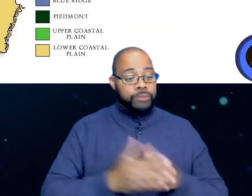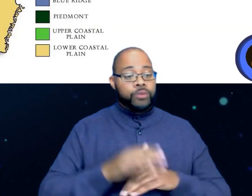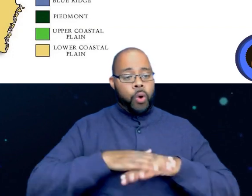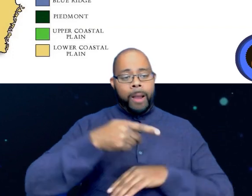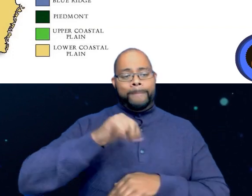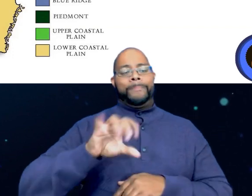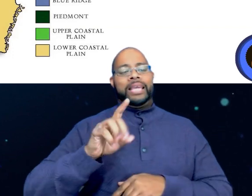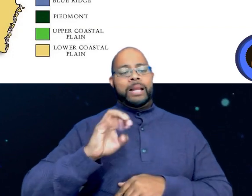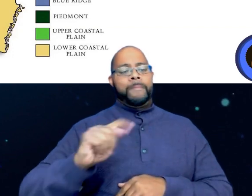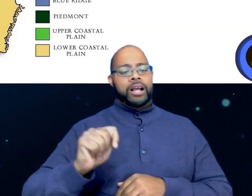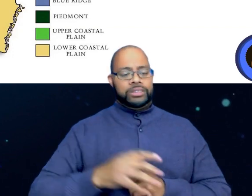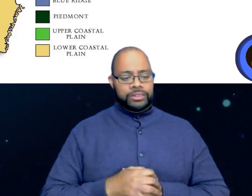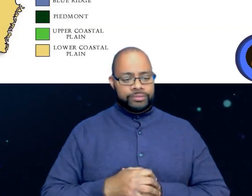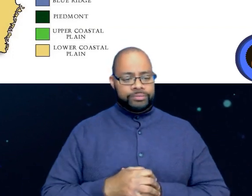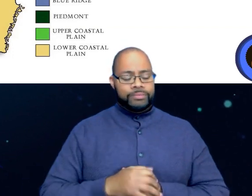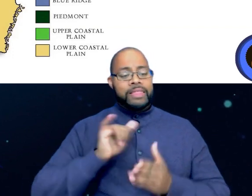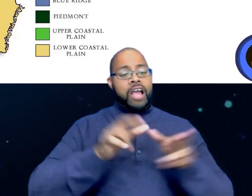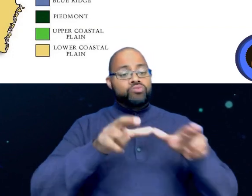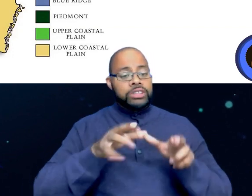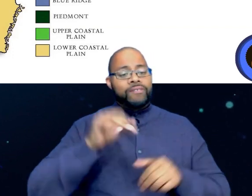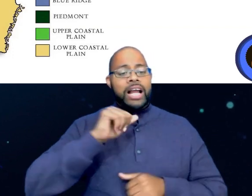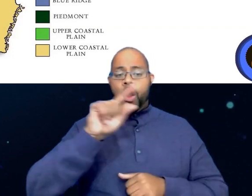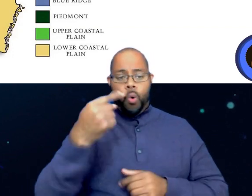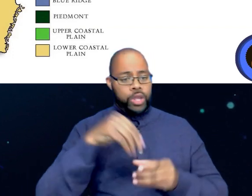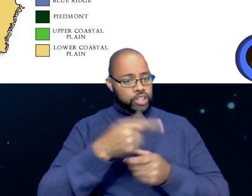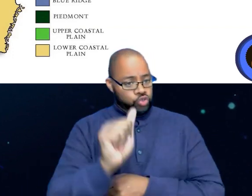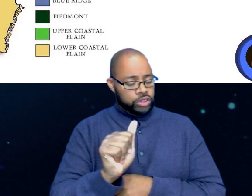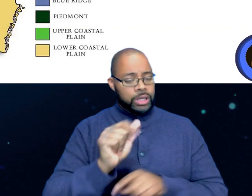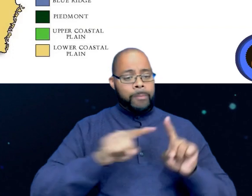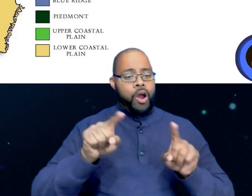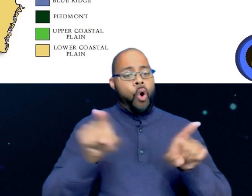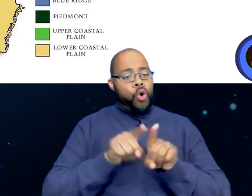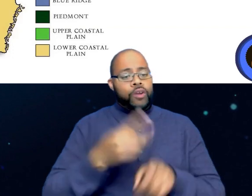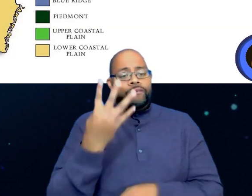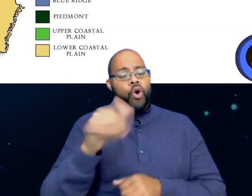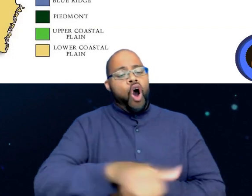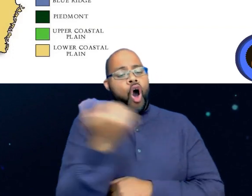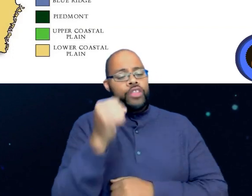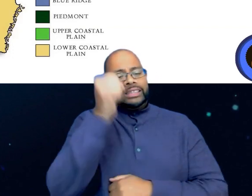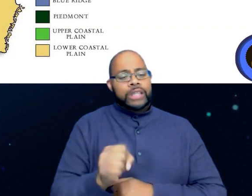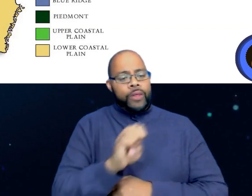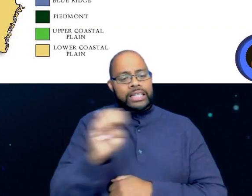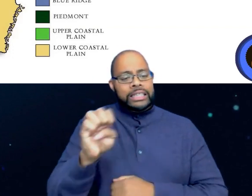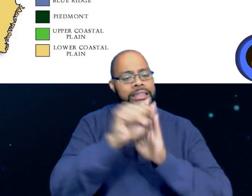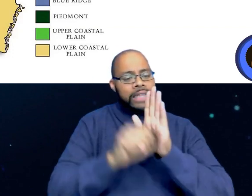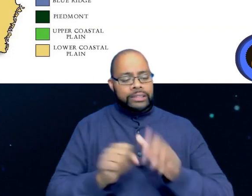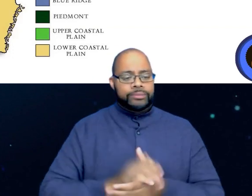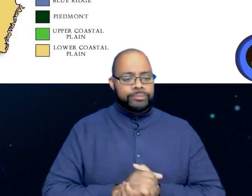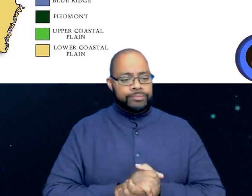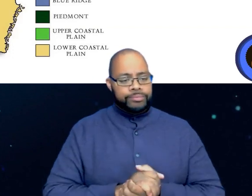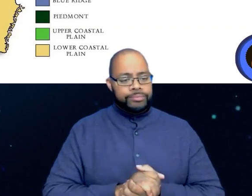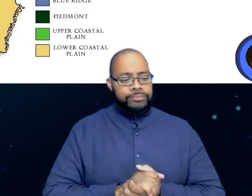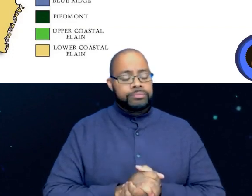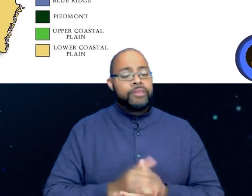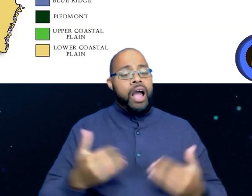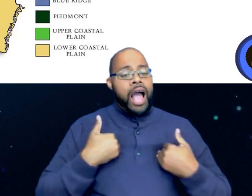the Piedmont region. This is a region found not only in Georgia, but also four other southeastern states.